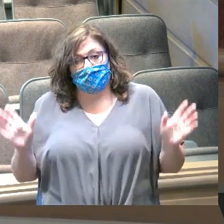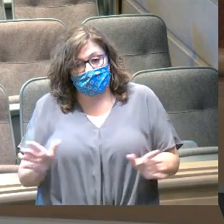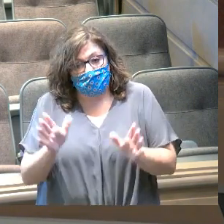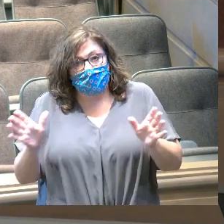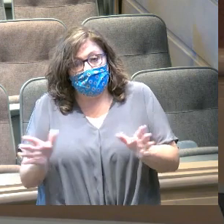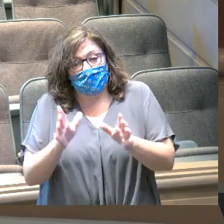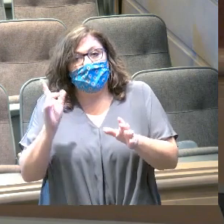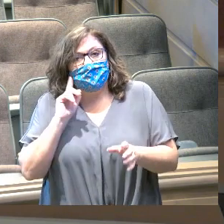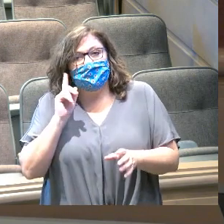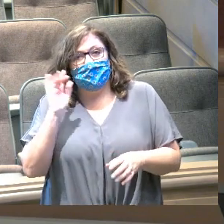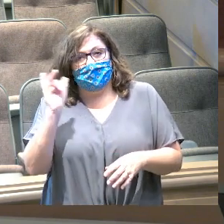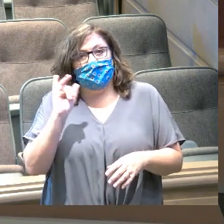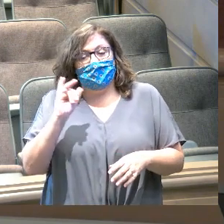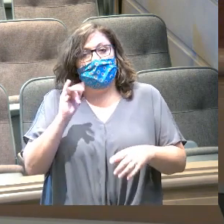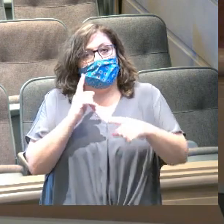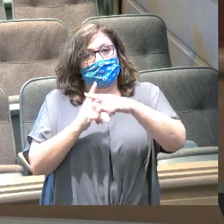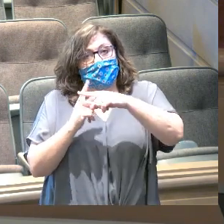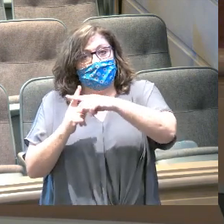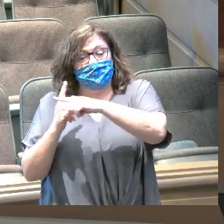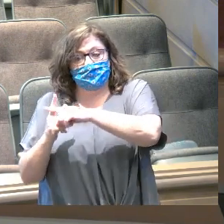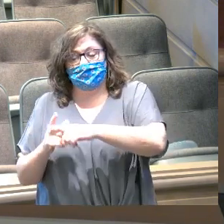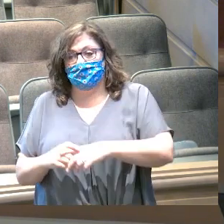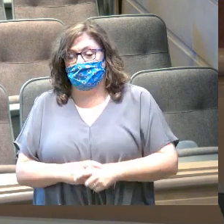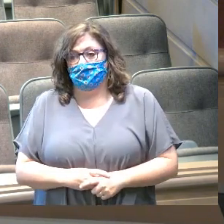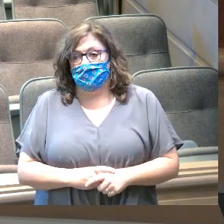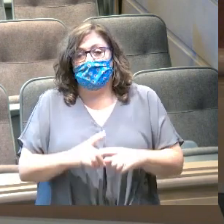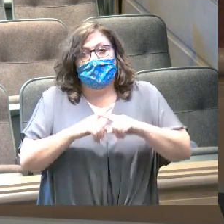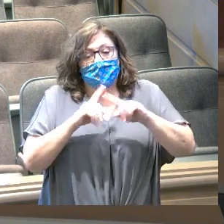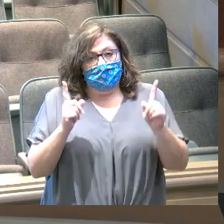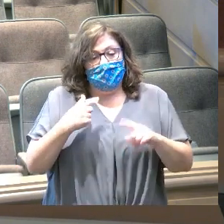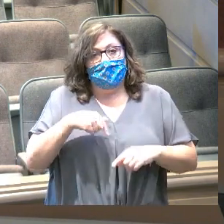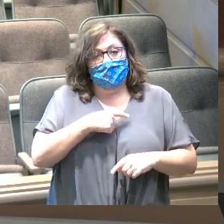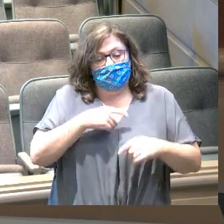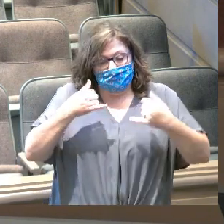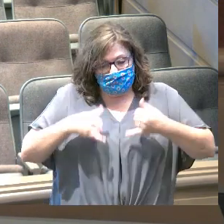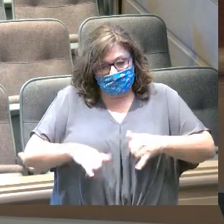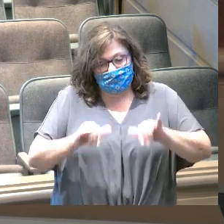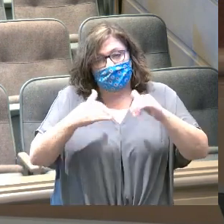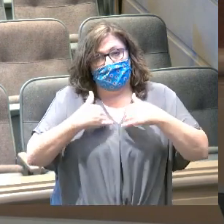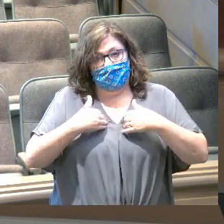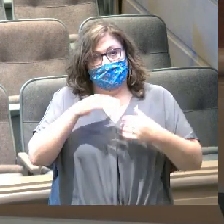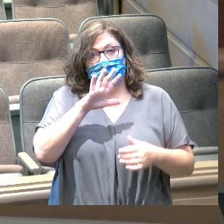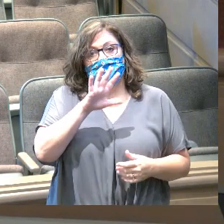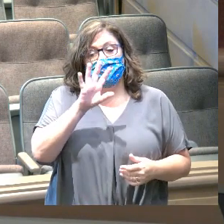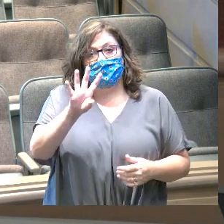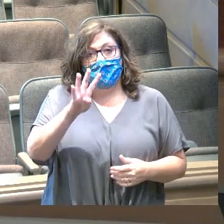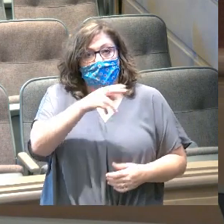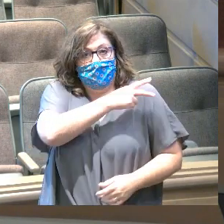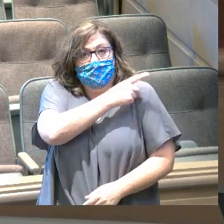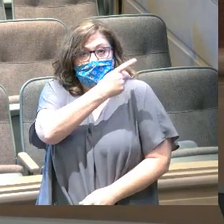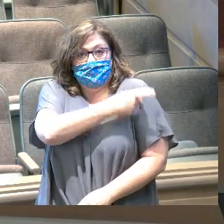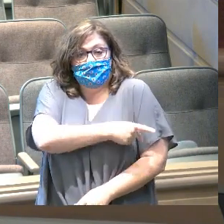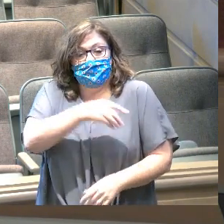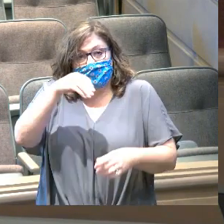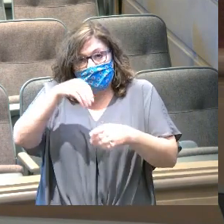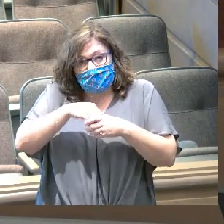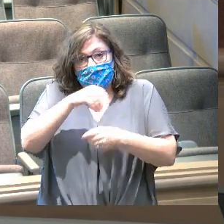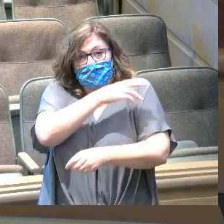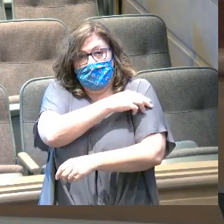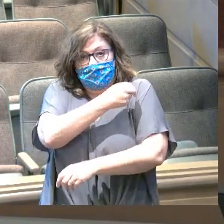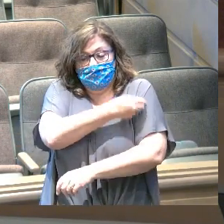positive. But we still have 54 COVID patients in our hospitals. That